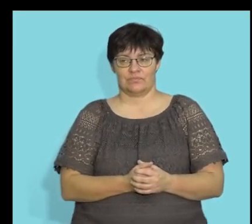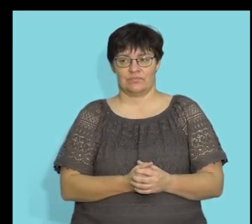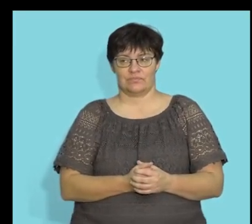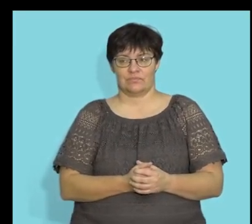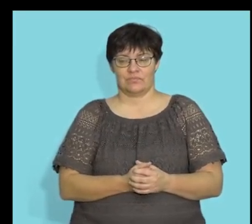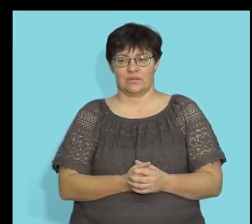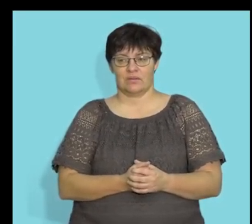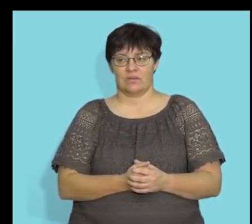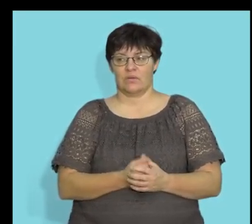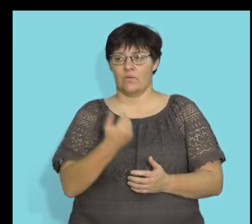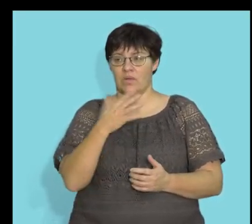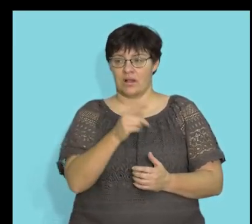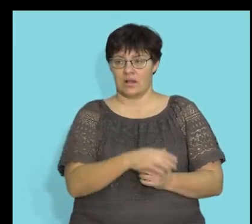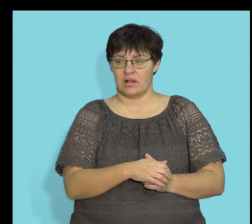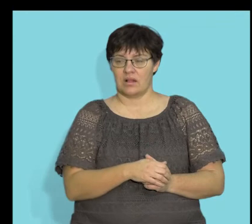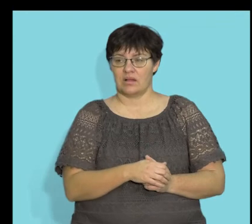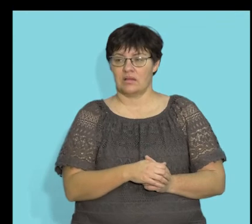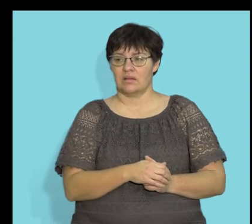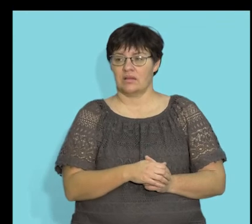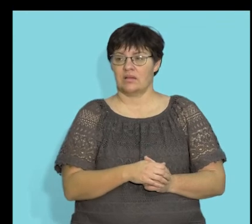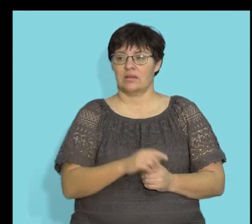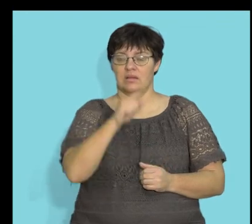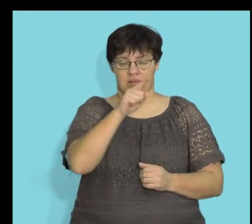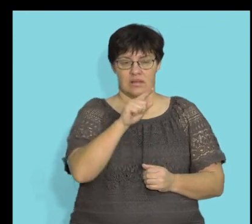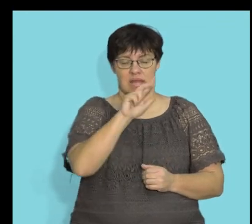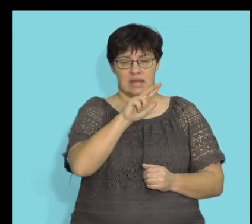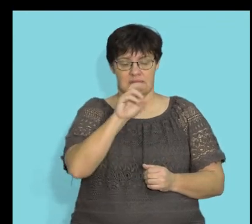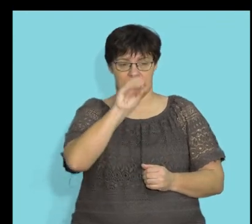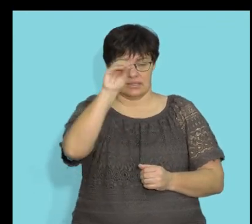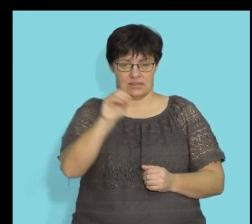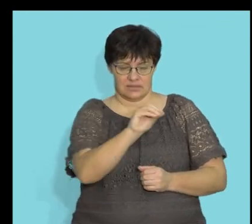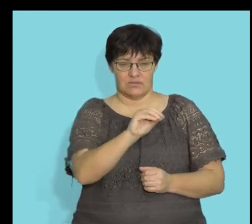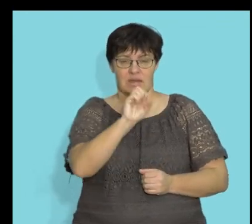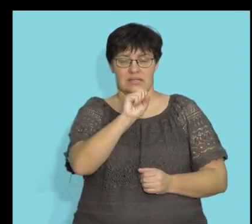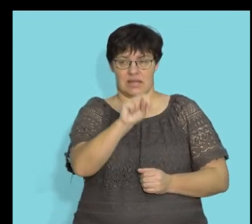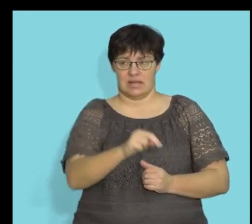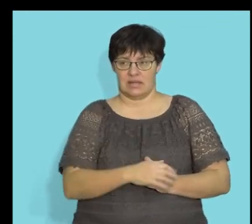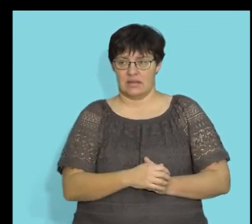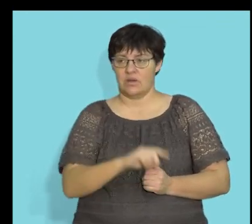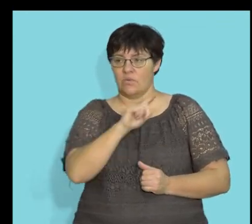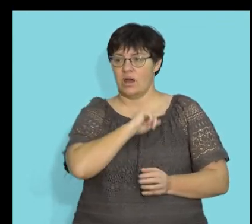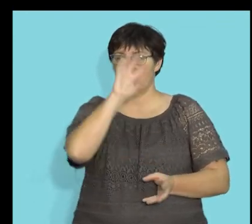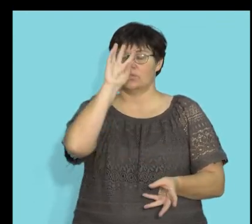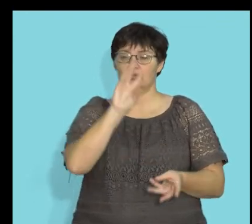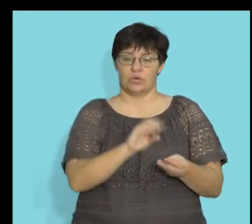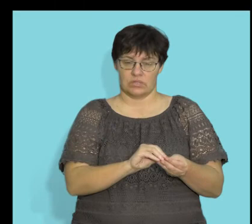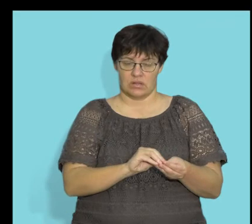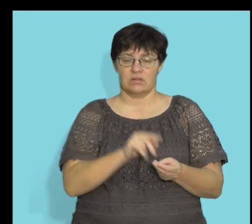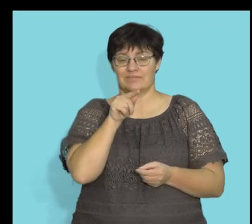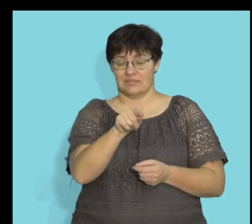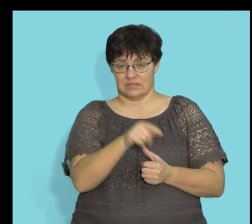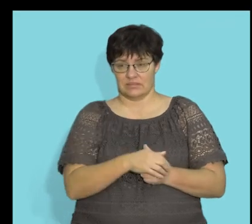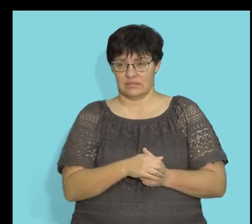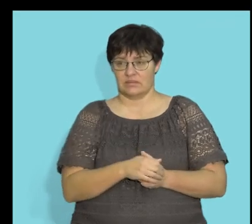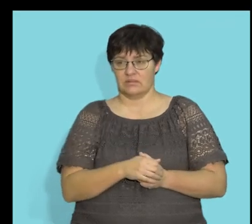So we know that I'm going to be substituting in 80 for Sn, because I know that is the total of